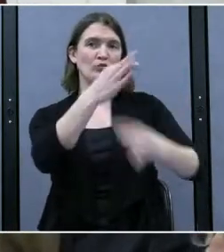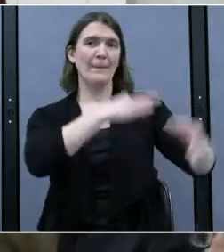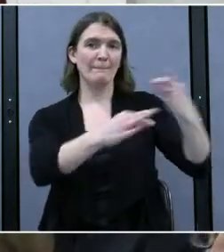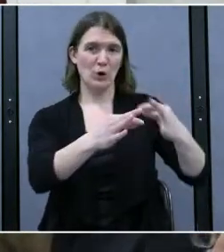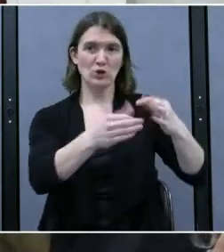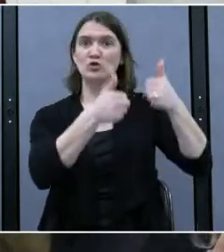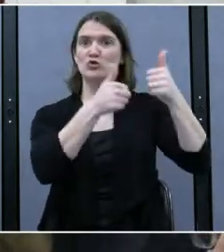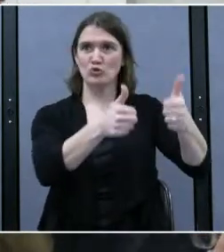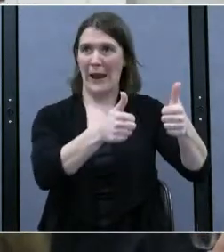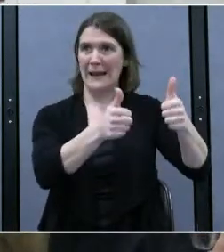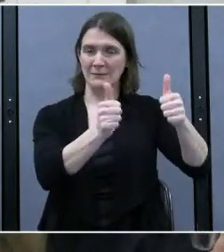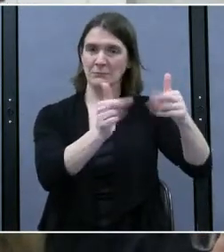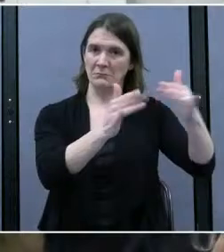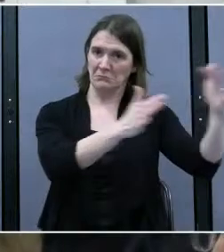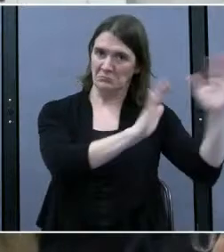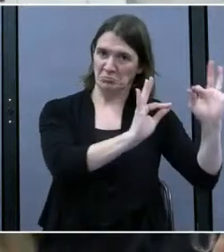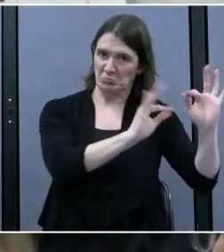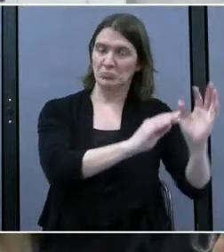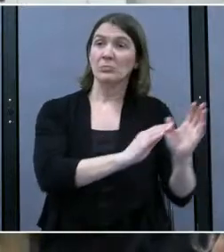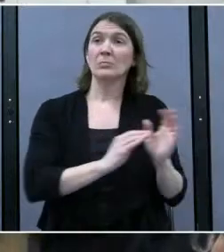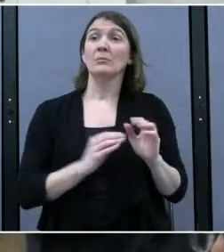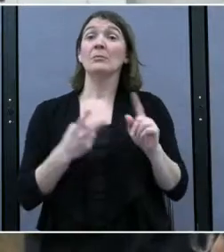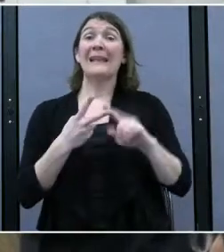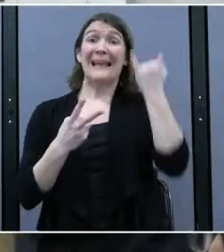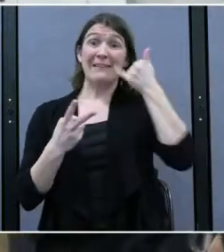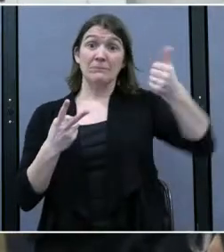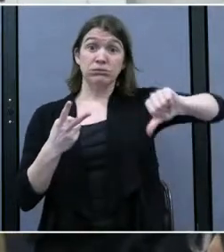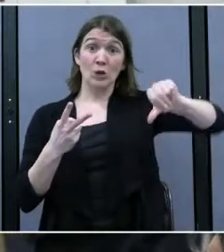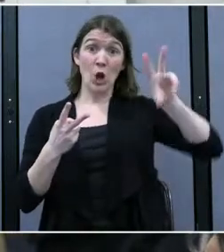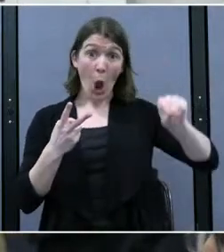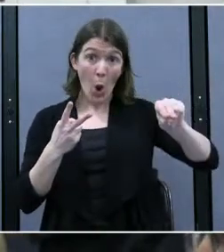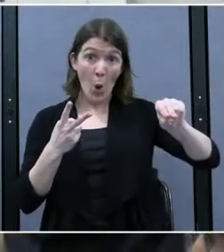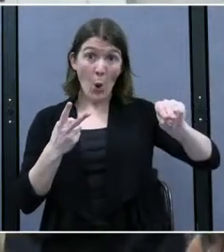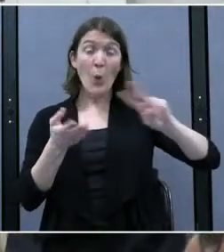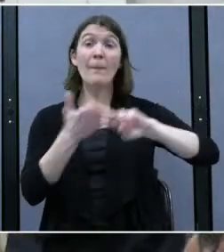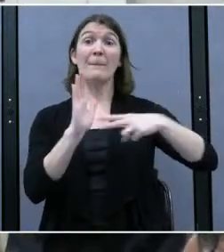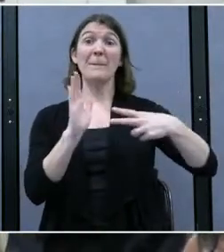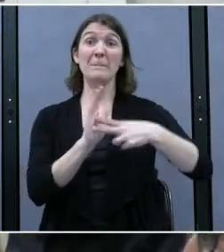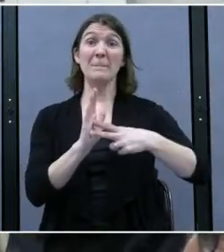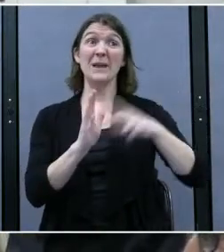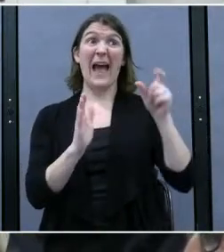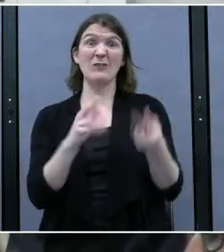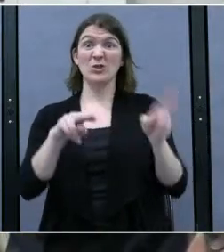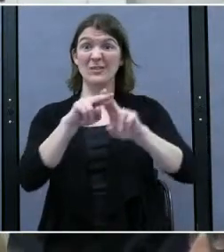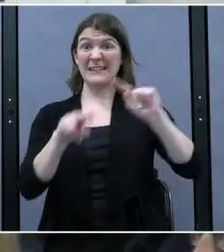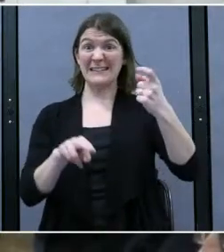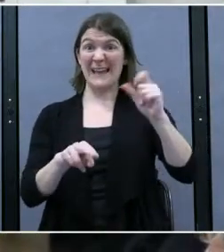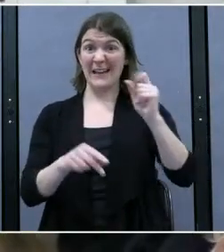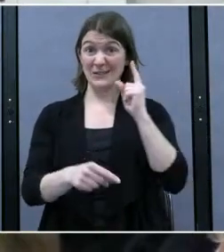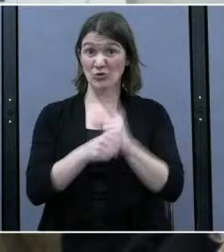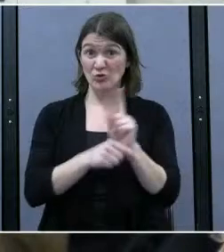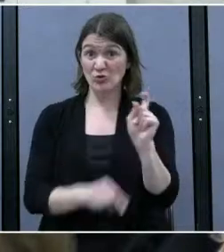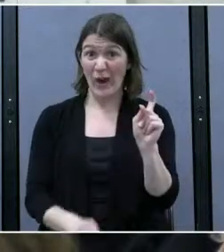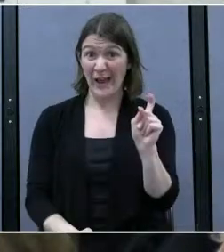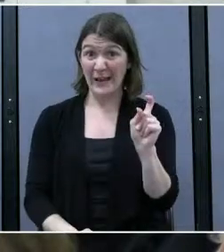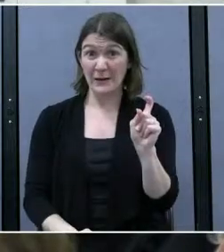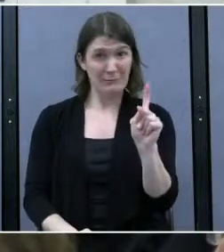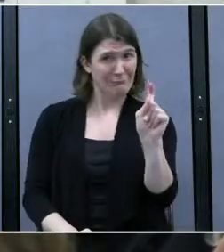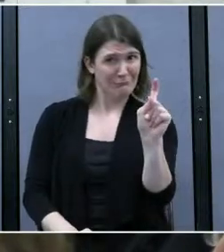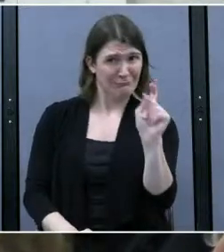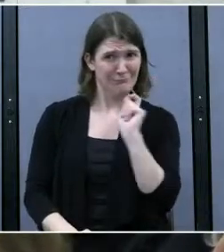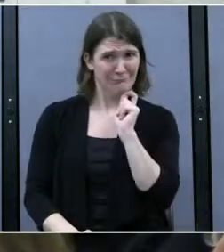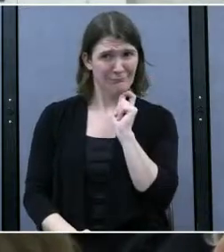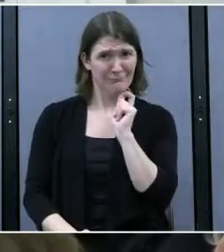all the problems that just kind of got mentioned. A no vote would mean we'd have to raise property taxes. Okay. Is that